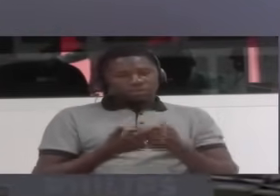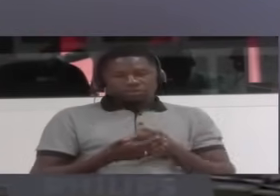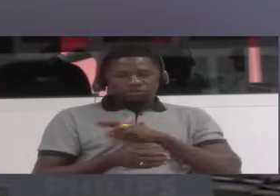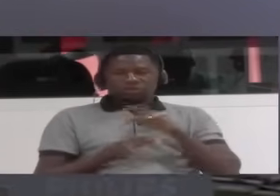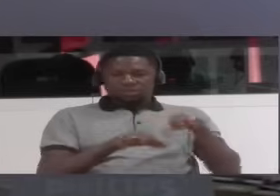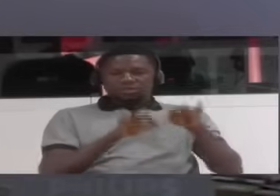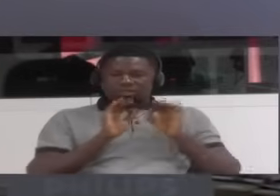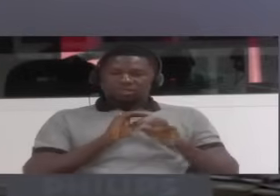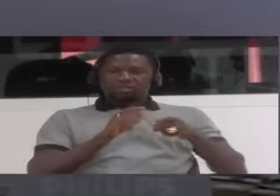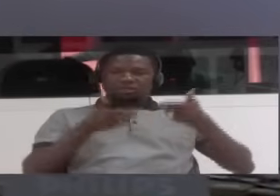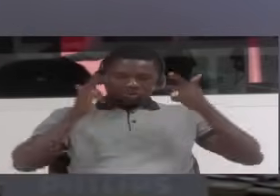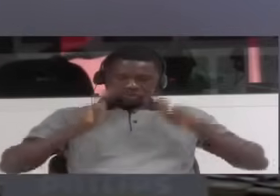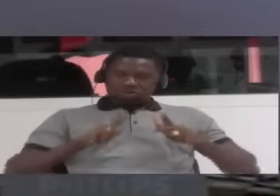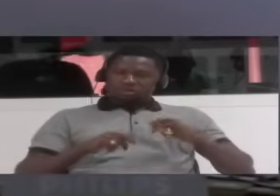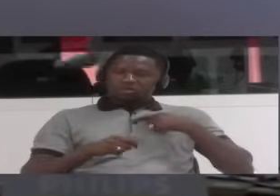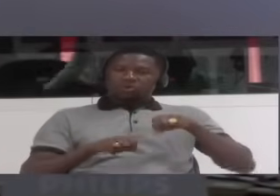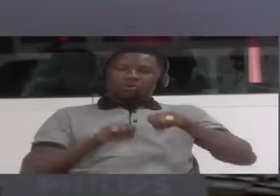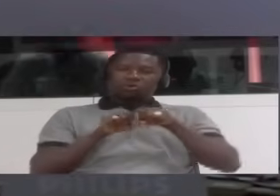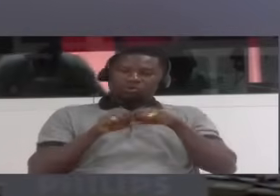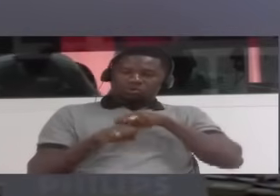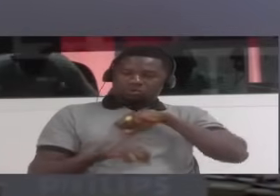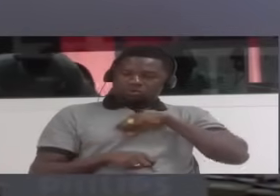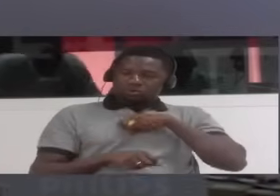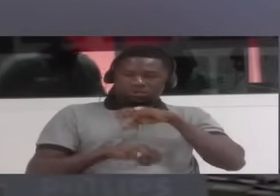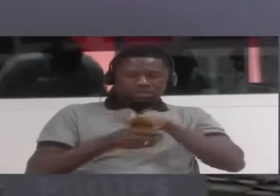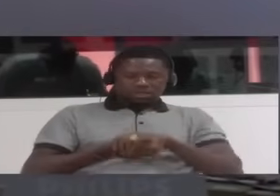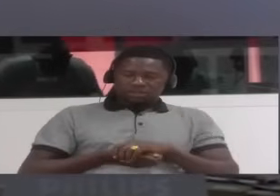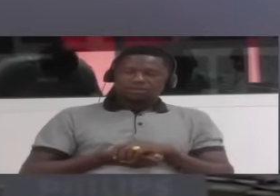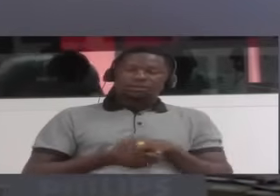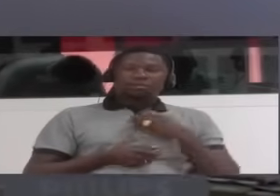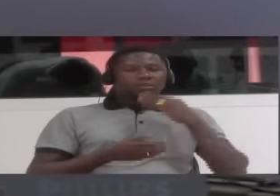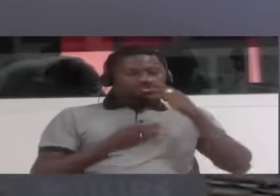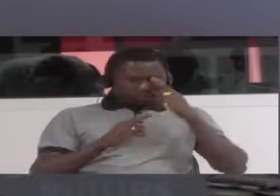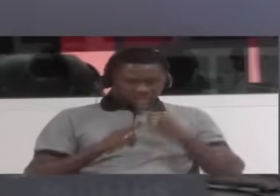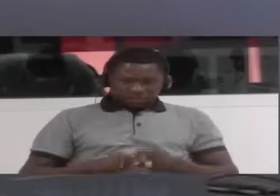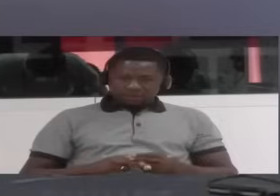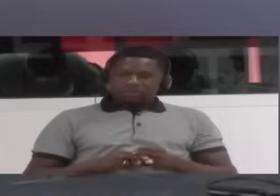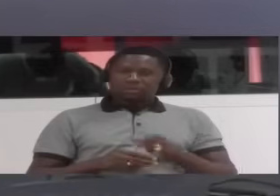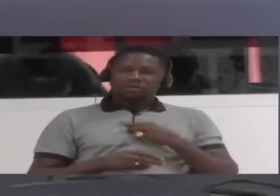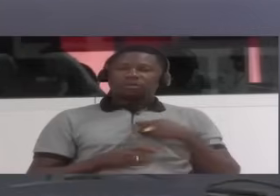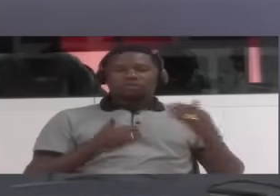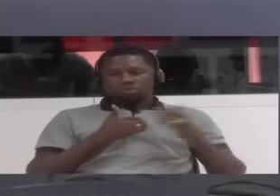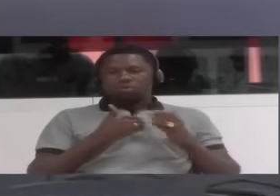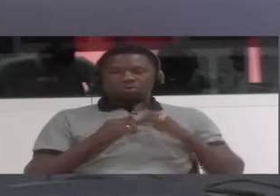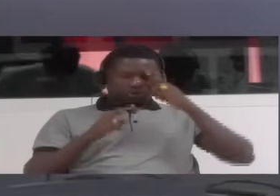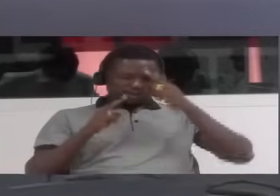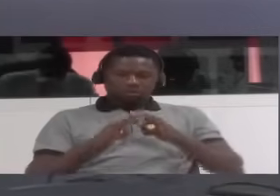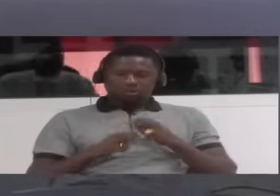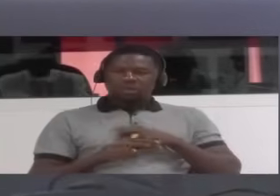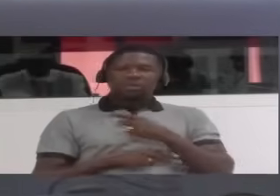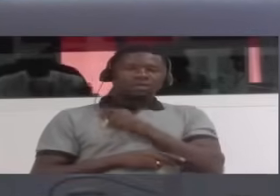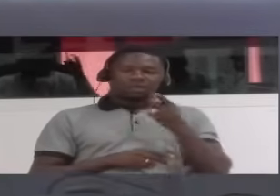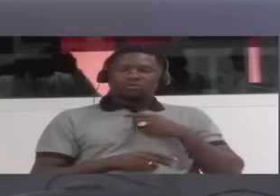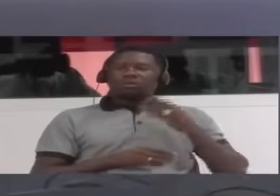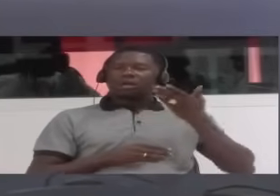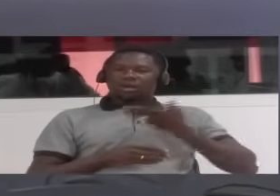hands. Treat them with respect, maybe even more respect than they ought to